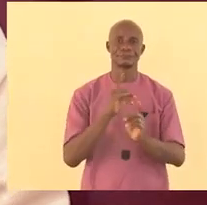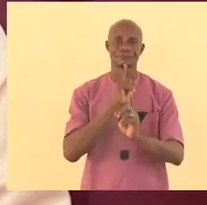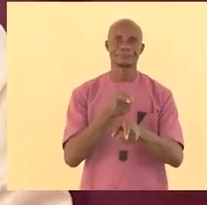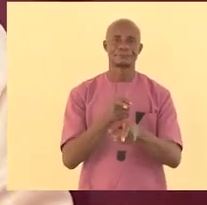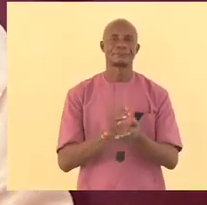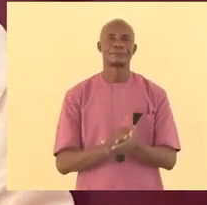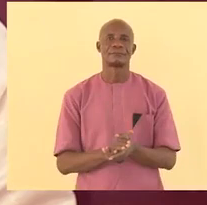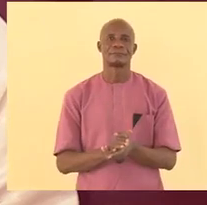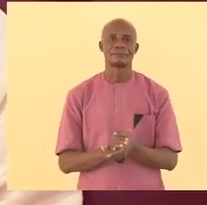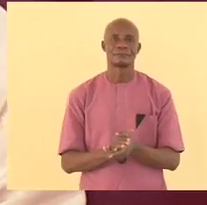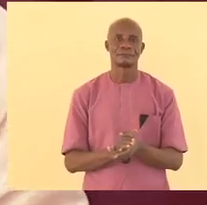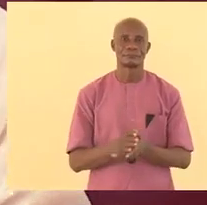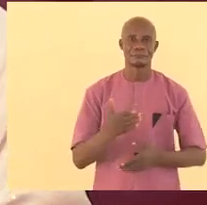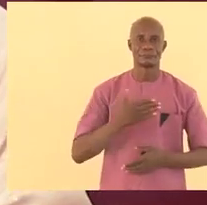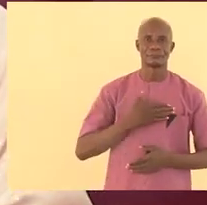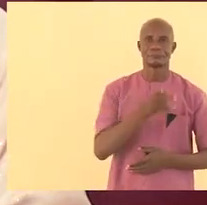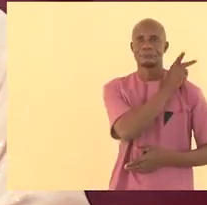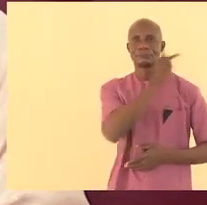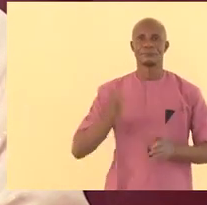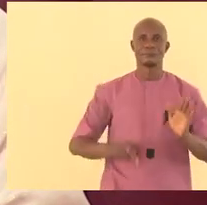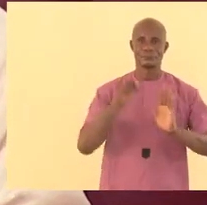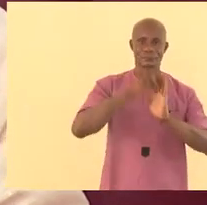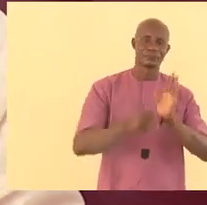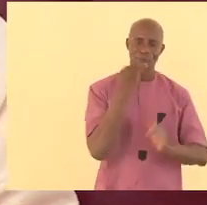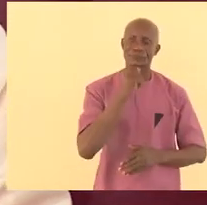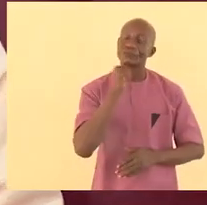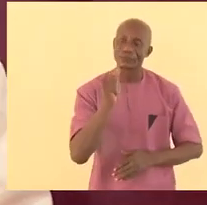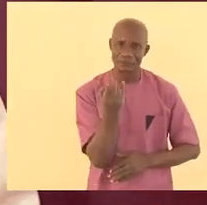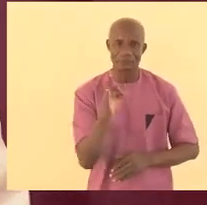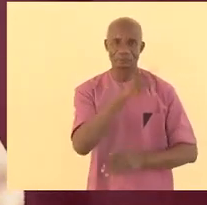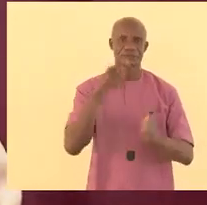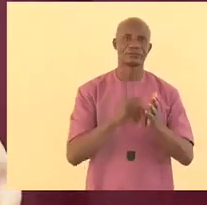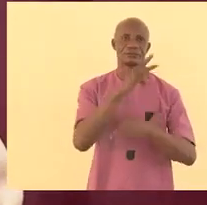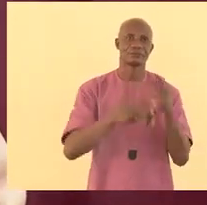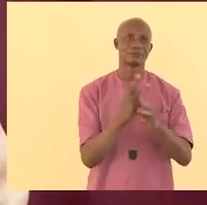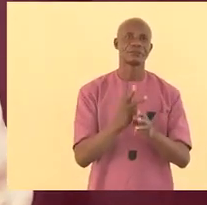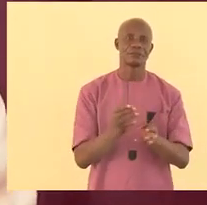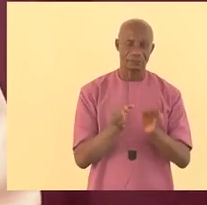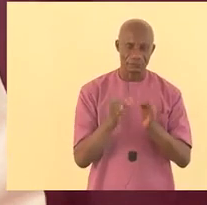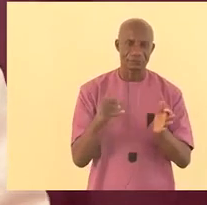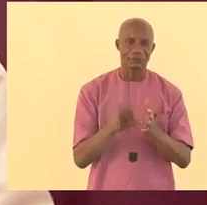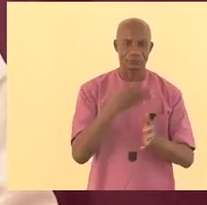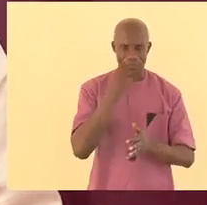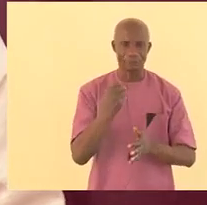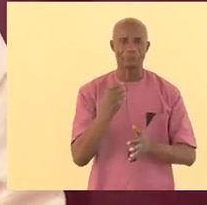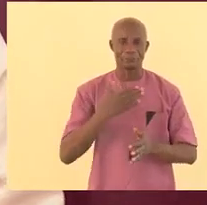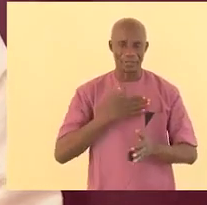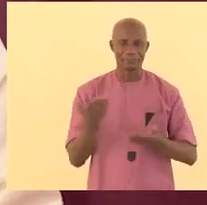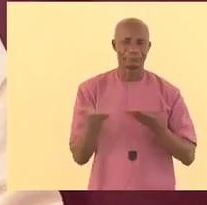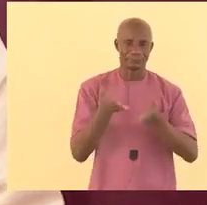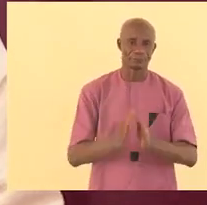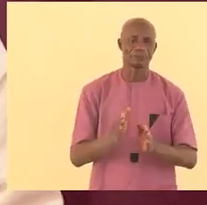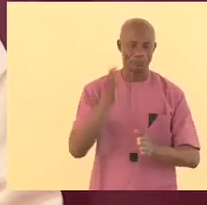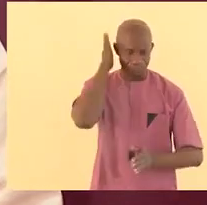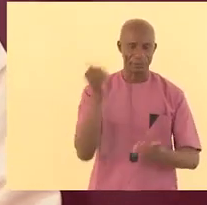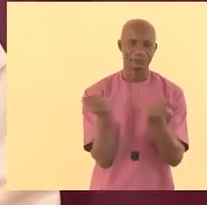Jesus answered, "My kingship is not of this world. If my kingship were of this world, my